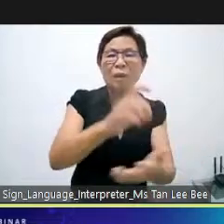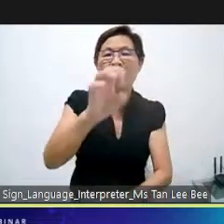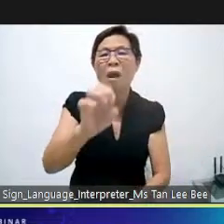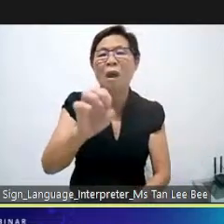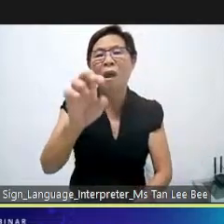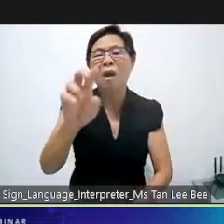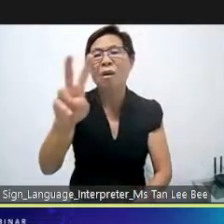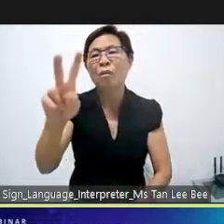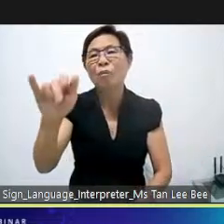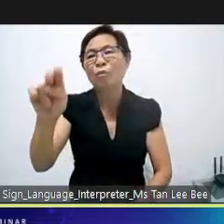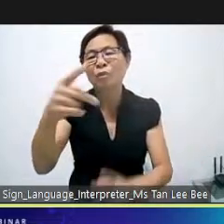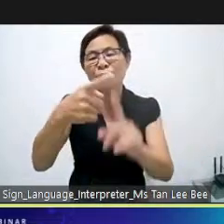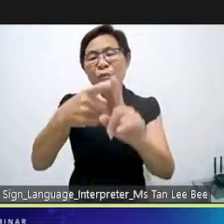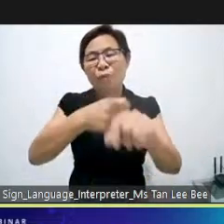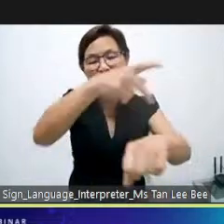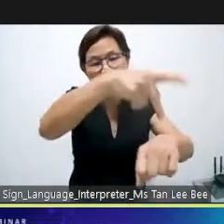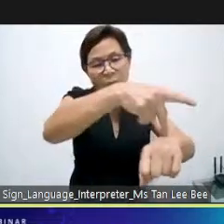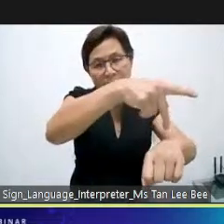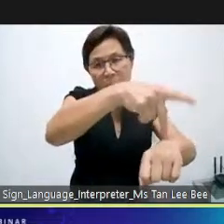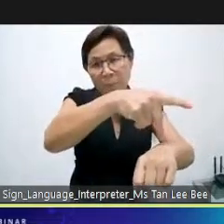Philippines.